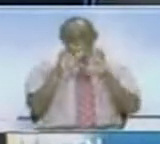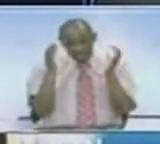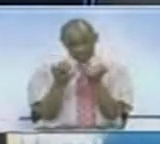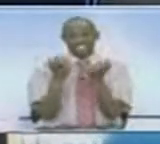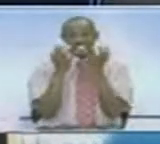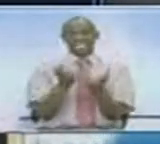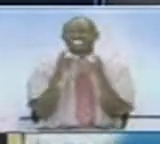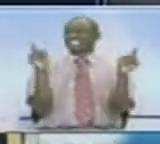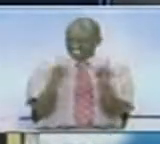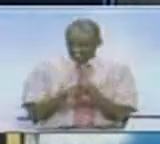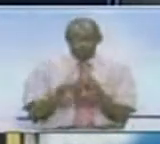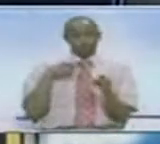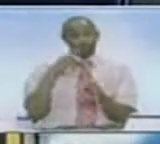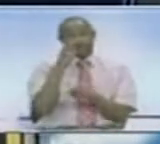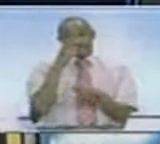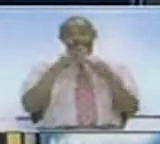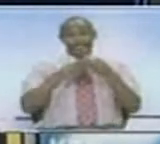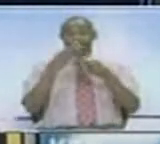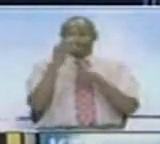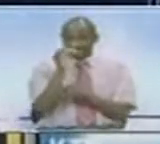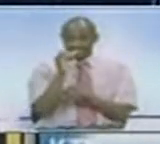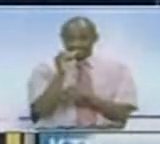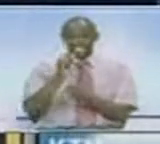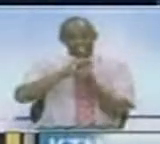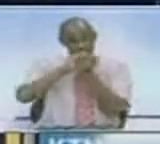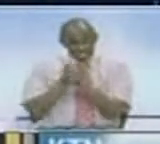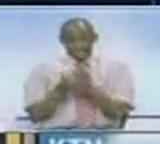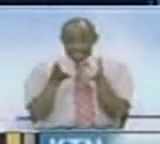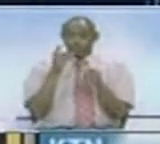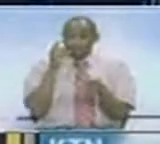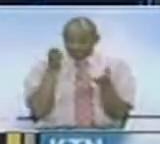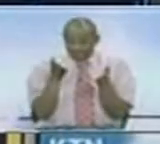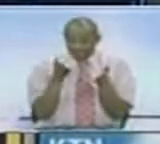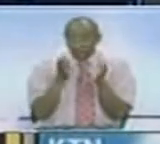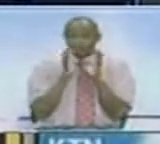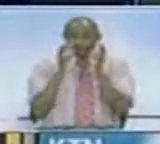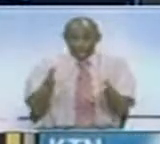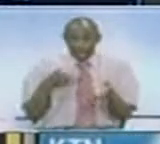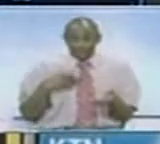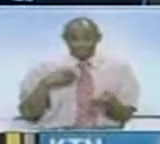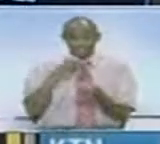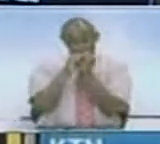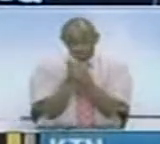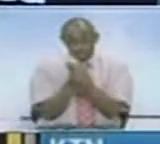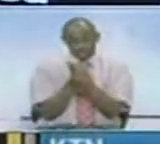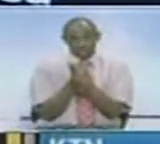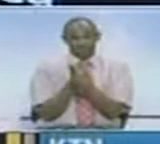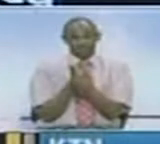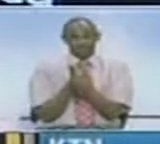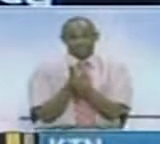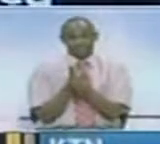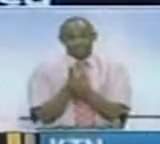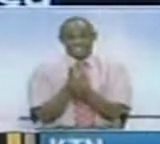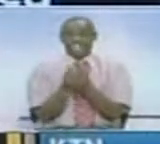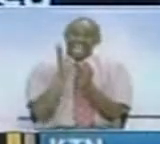size since the 1930. It changes, the current ball is the Brazuca, which the dynamics of the ball change, but